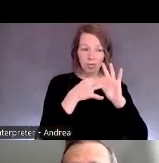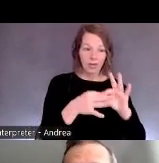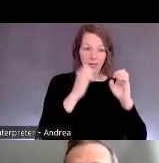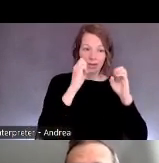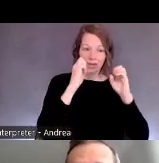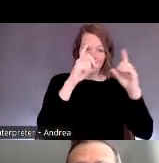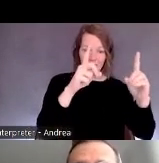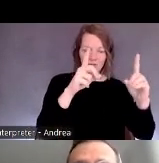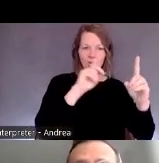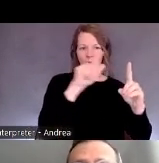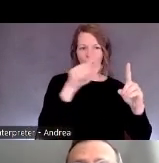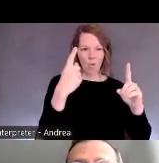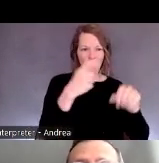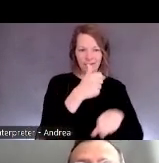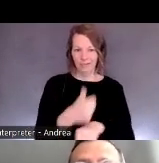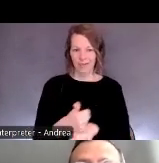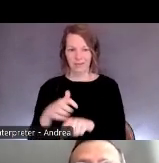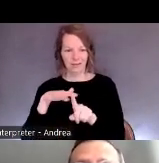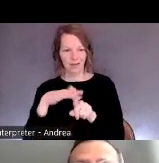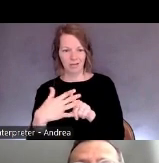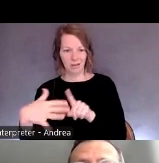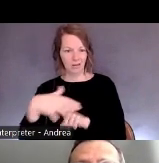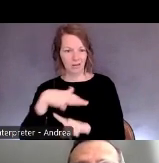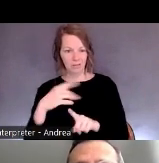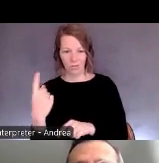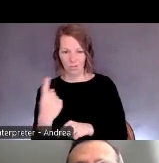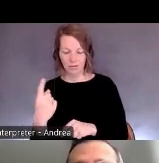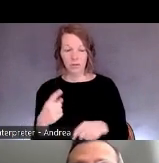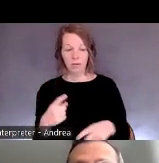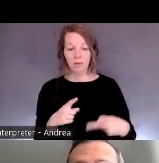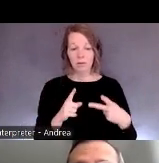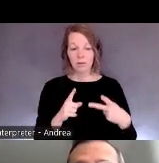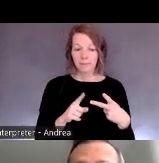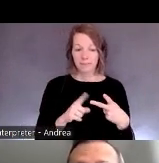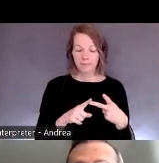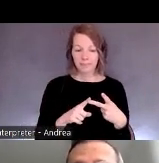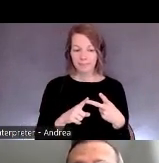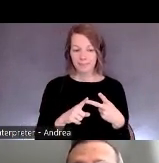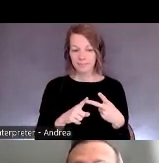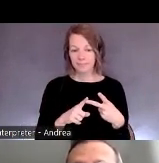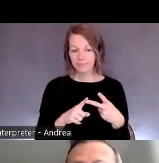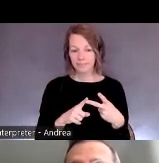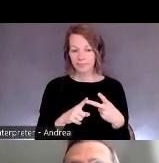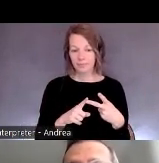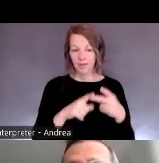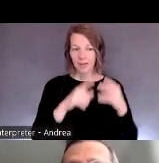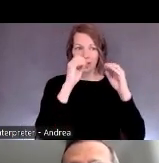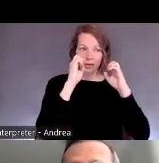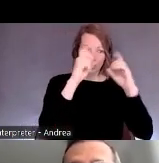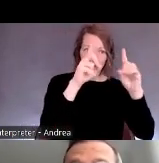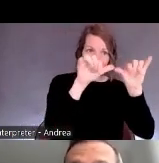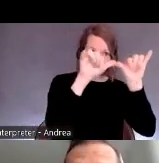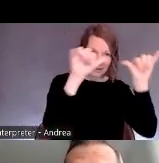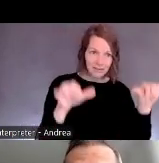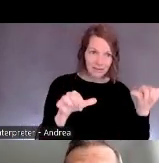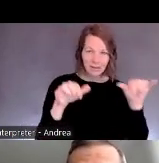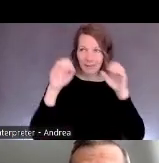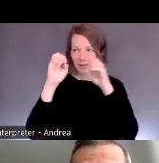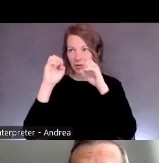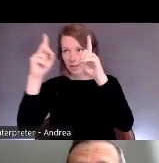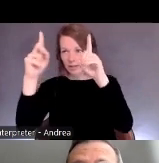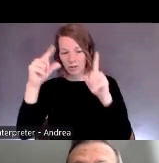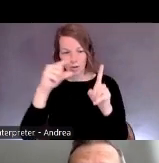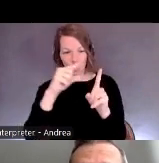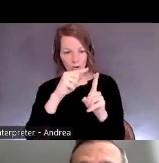specific context. The second issue has to do with education systems and education terminology. Since most of